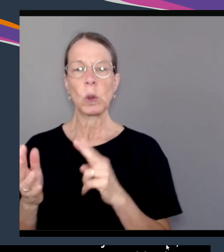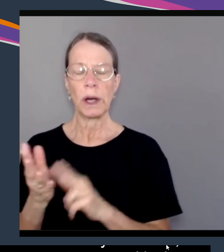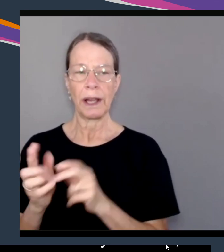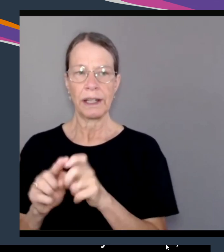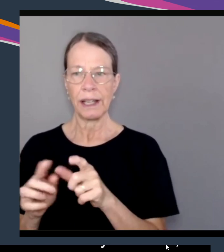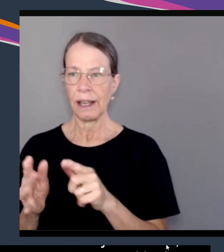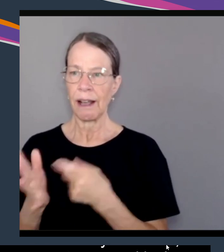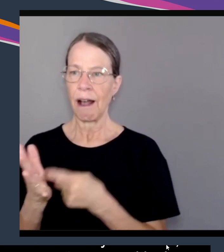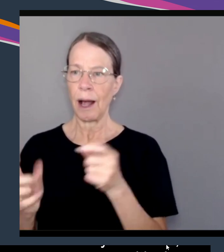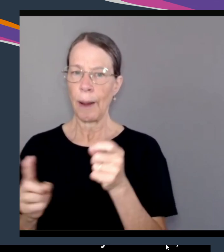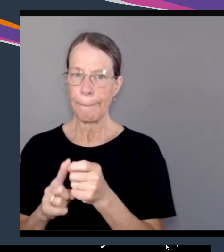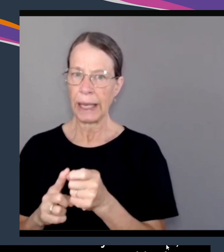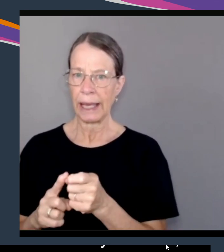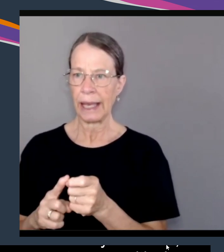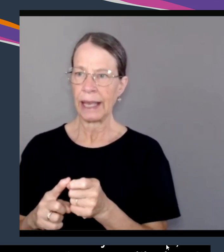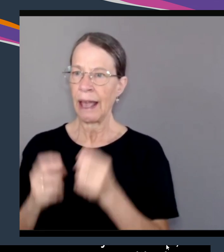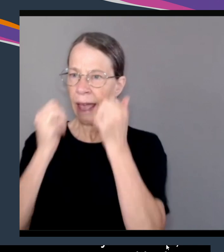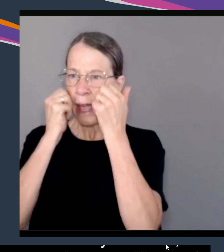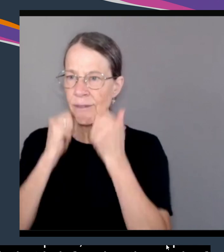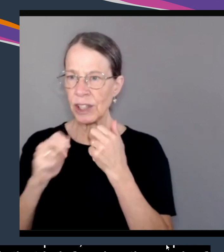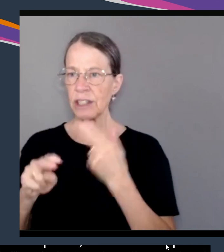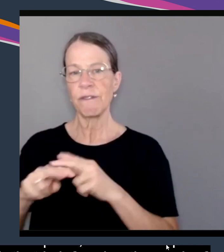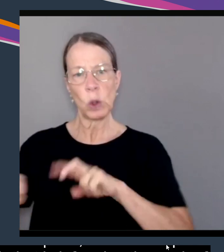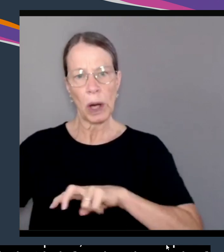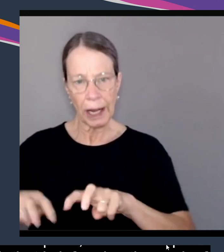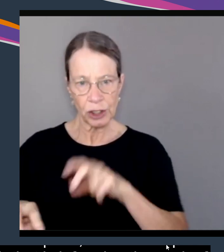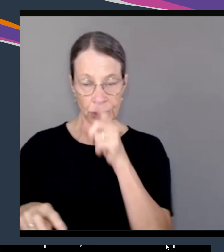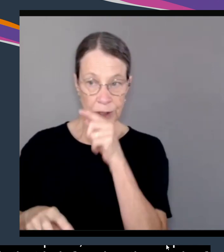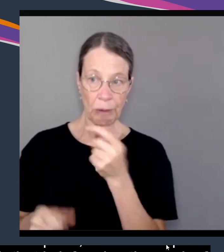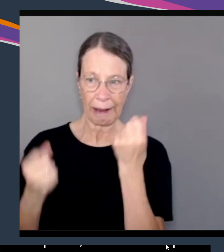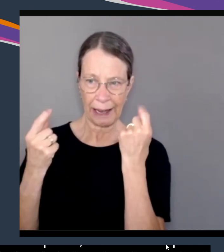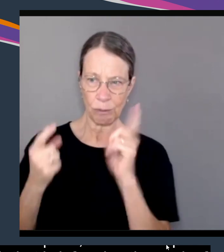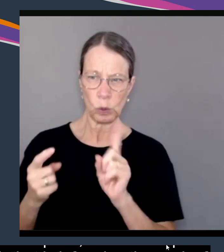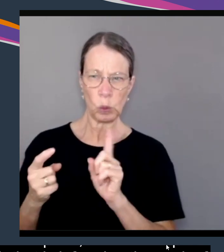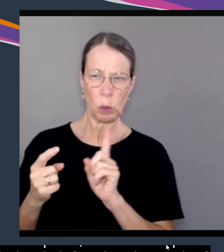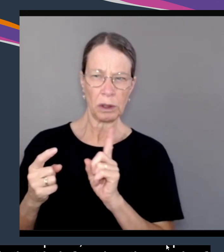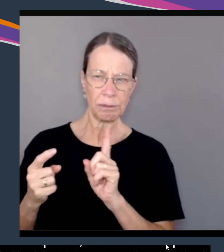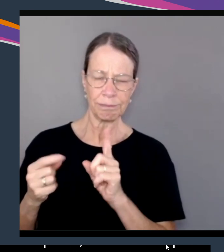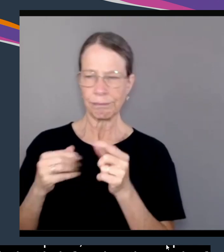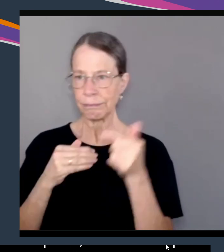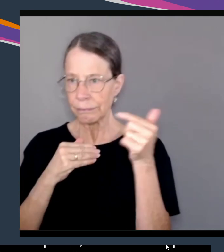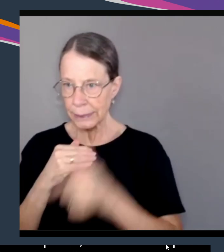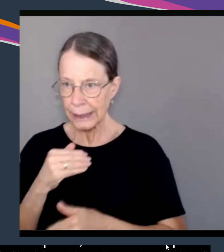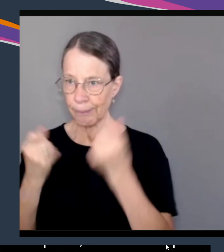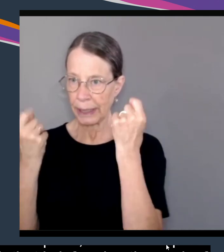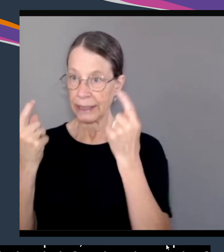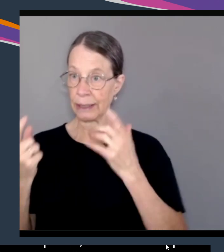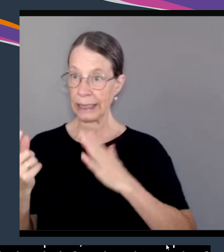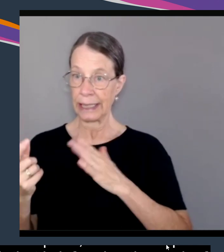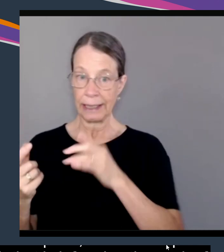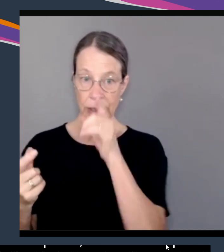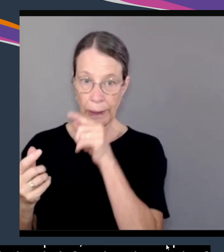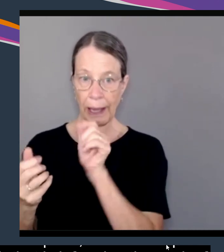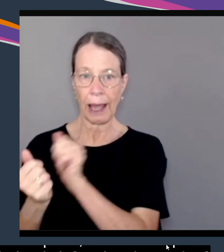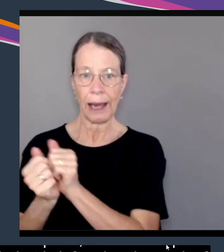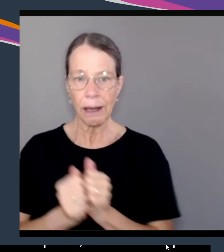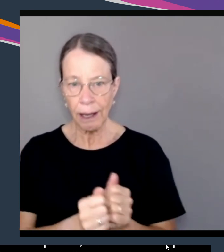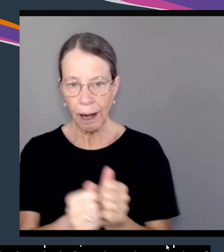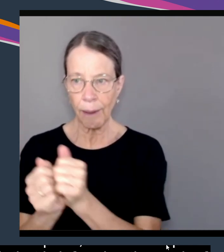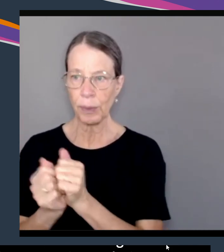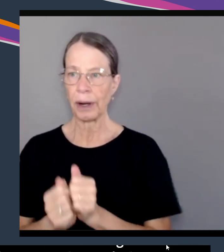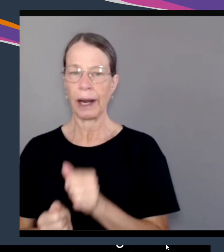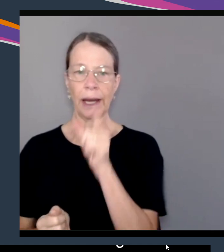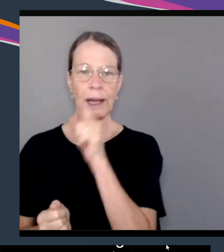people to understand the insights that are needed to drive collaboration. And it aligns with our shared